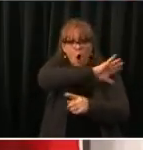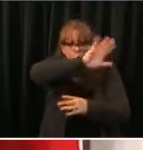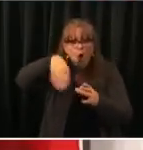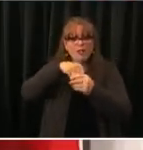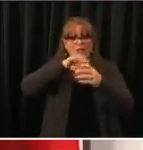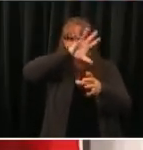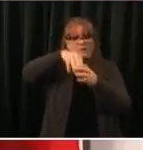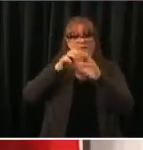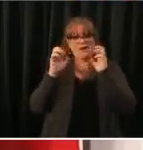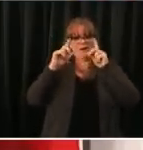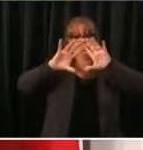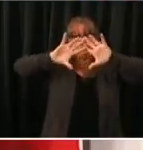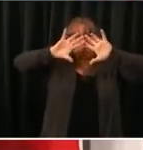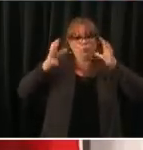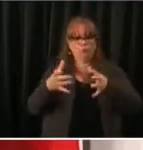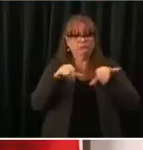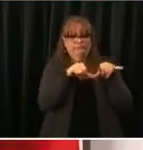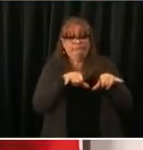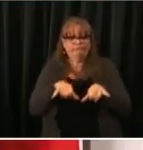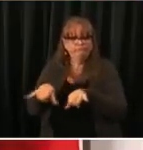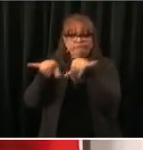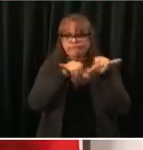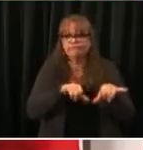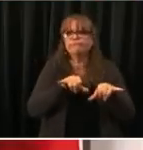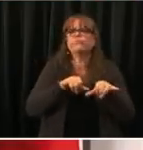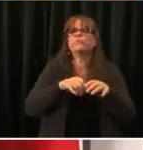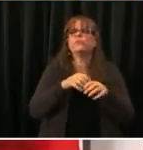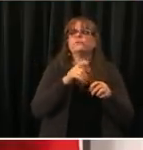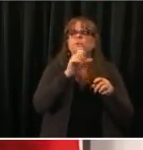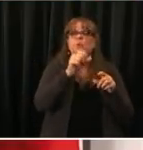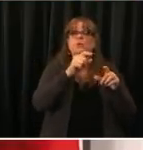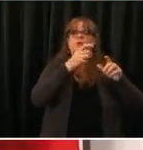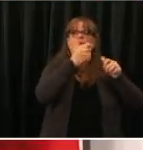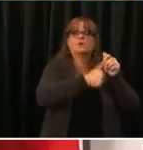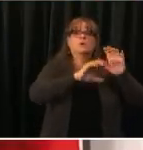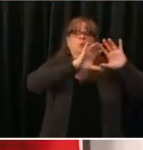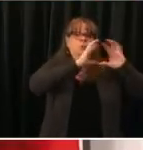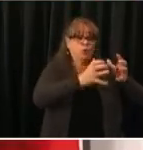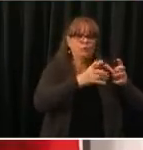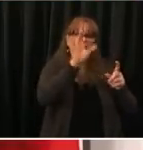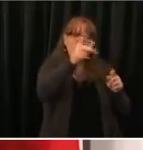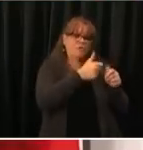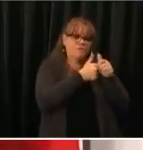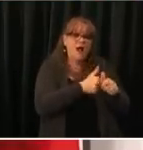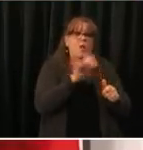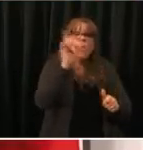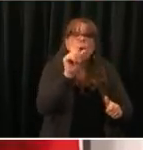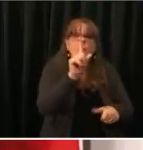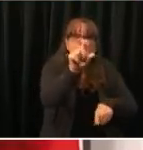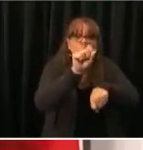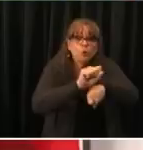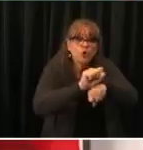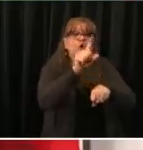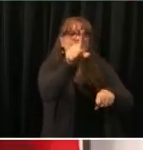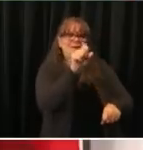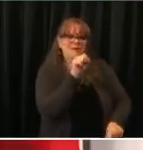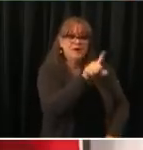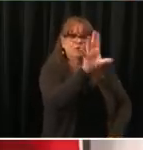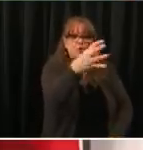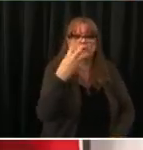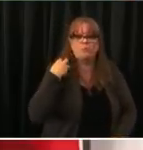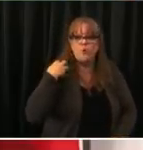details on each group are worked out by their employer. So in the case of a school district, they tell us which provider they're working with. We get the vaccines to